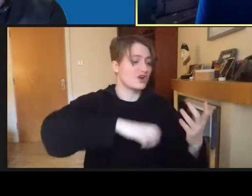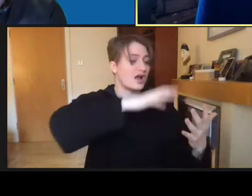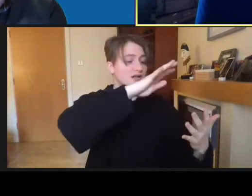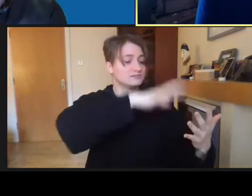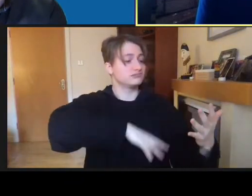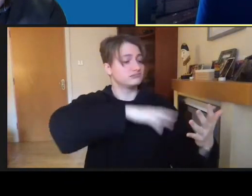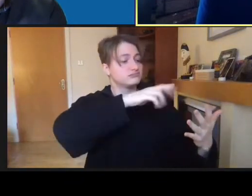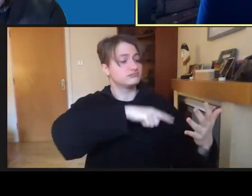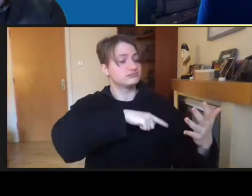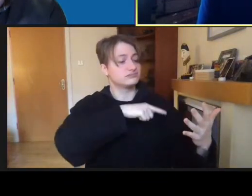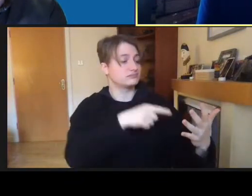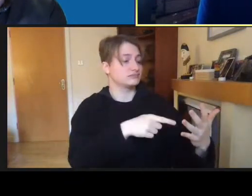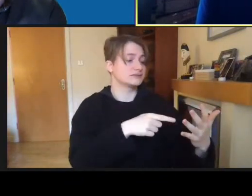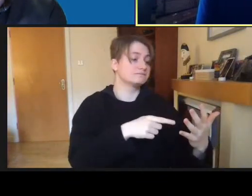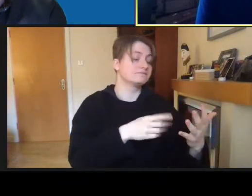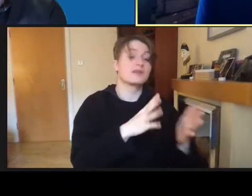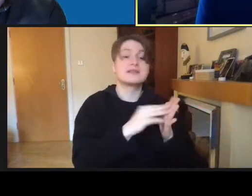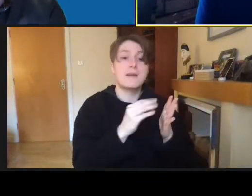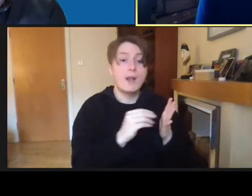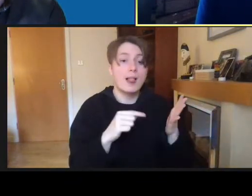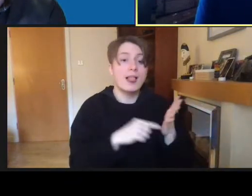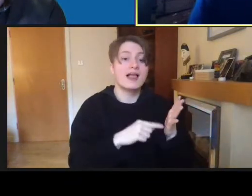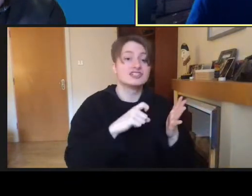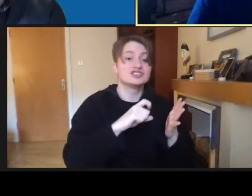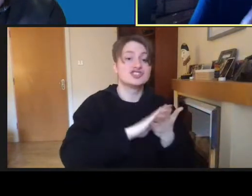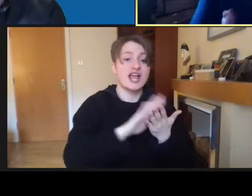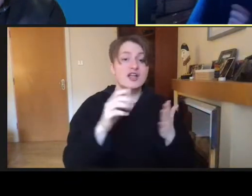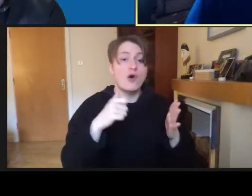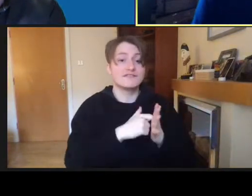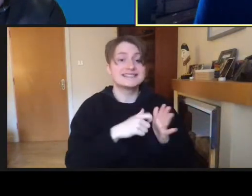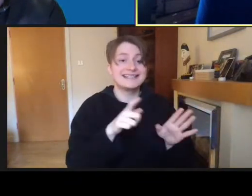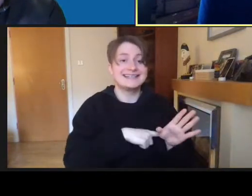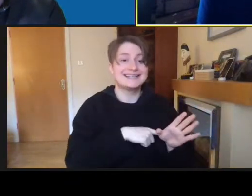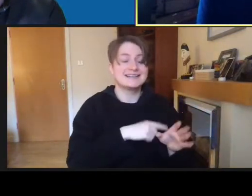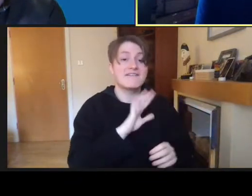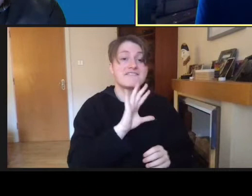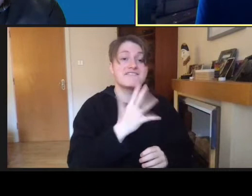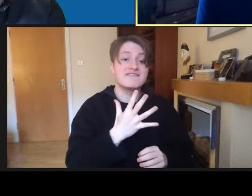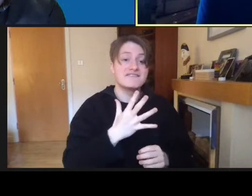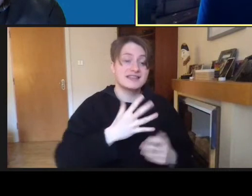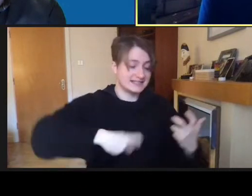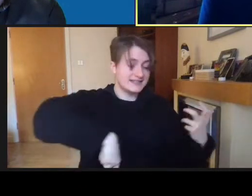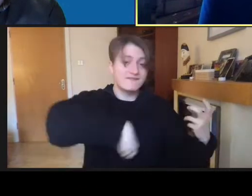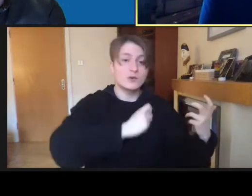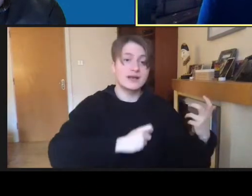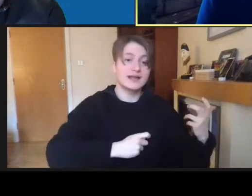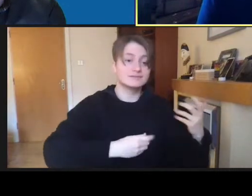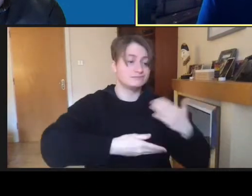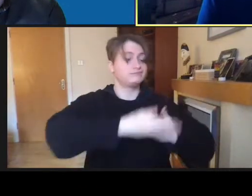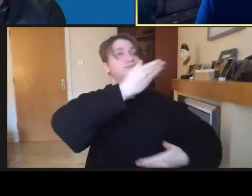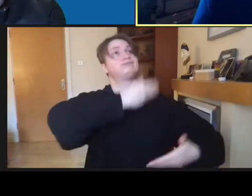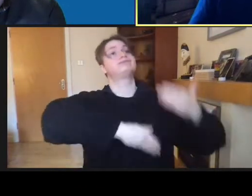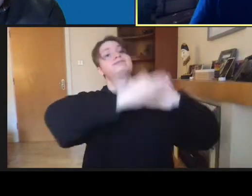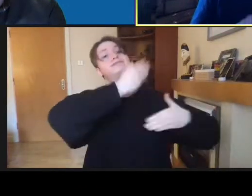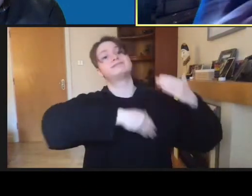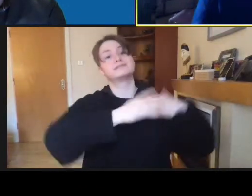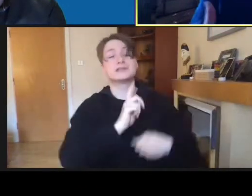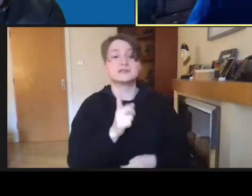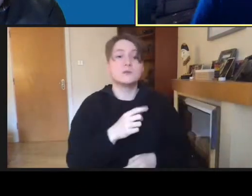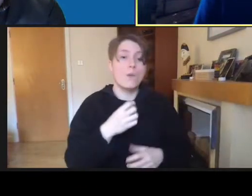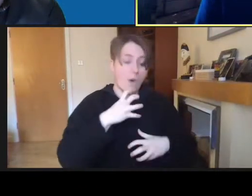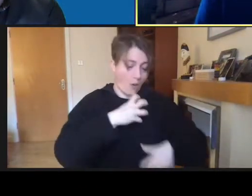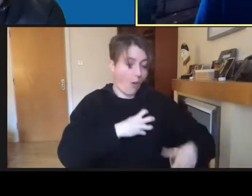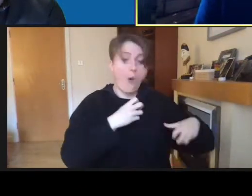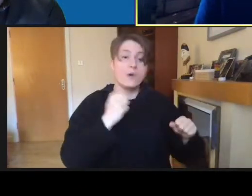Symphony, this famous horn solo, going back to its roots, if you like. So all